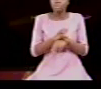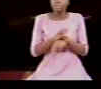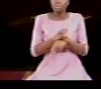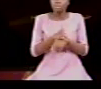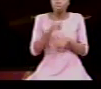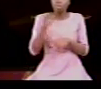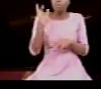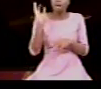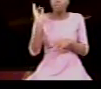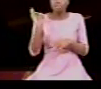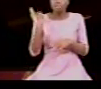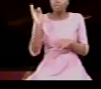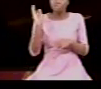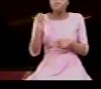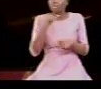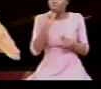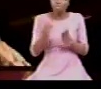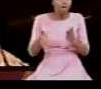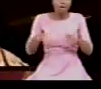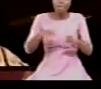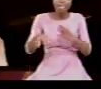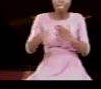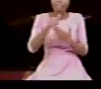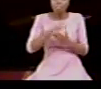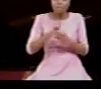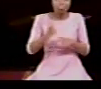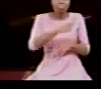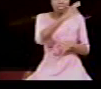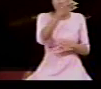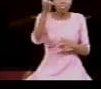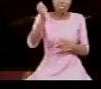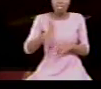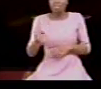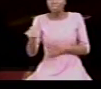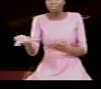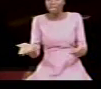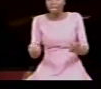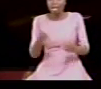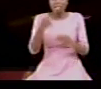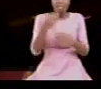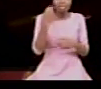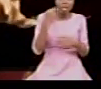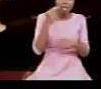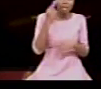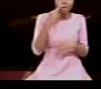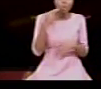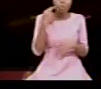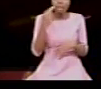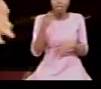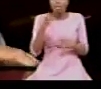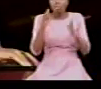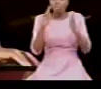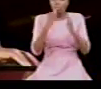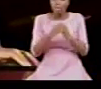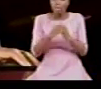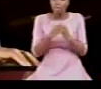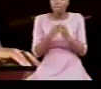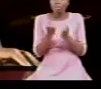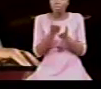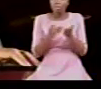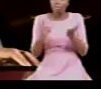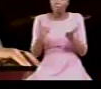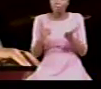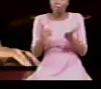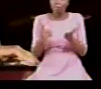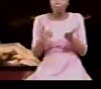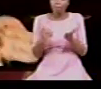You're preaching, not commit adultery, but you travel here, you travel there, you commit adultery in the hotel and so on. Nobody saw you, but God saw. No